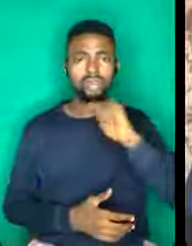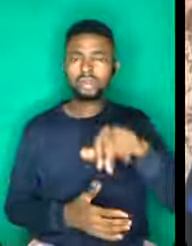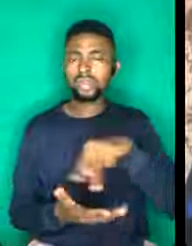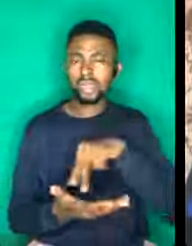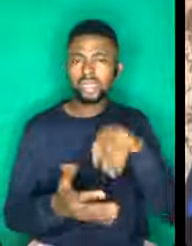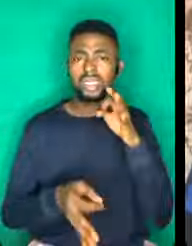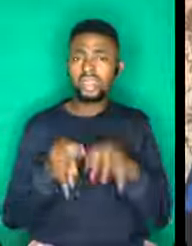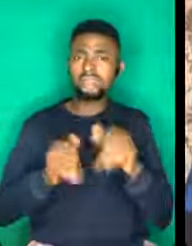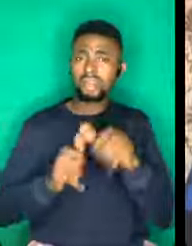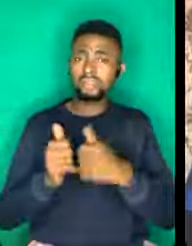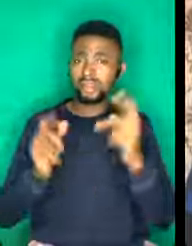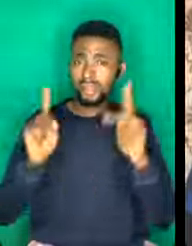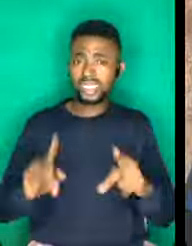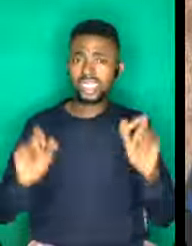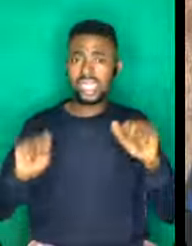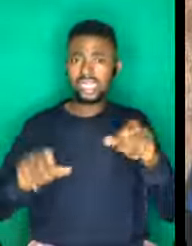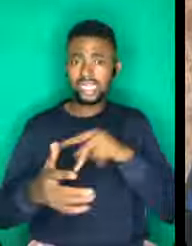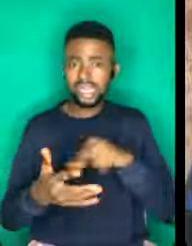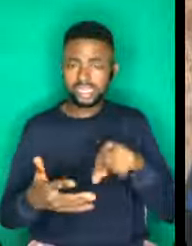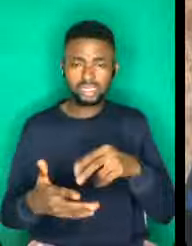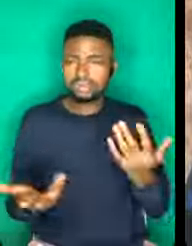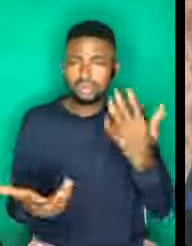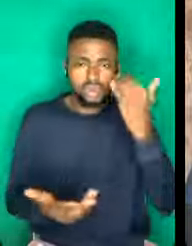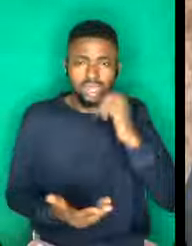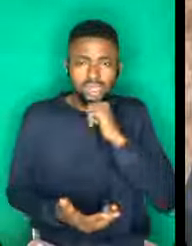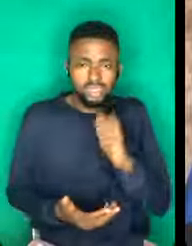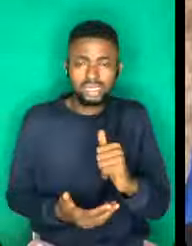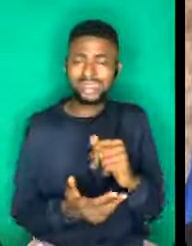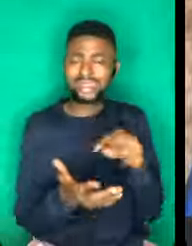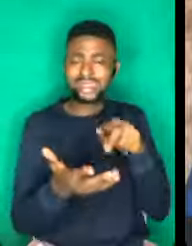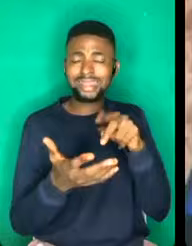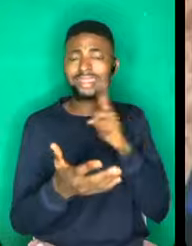Dance is an innate ability. It's not something that is